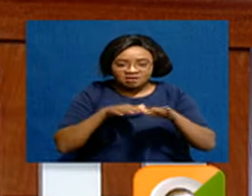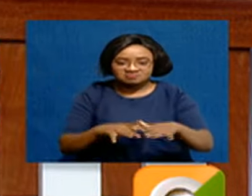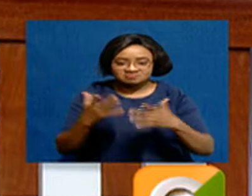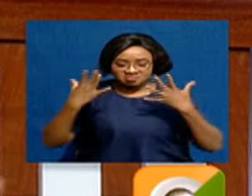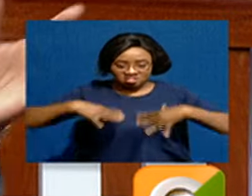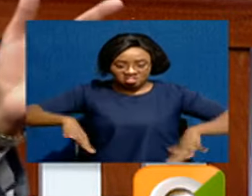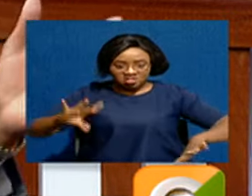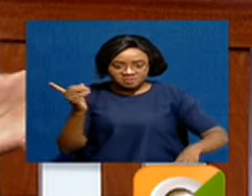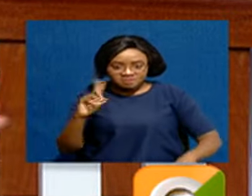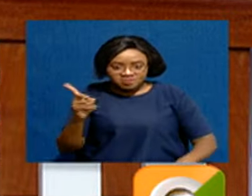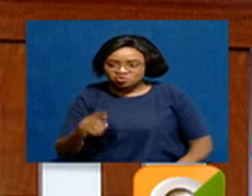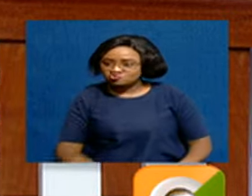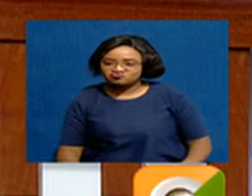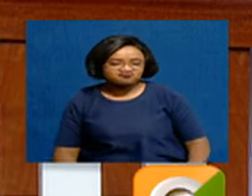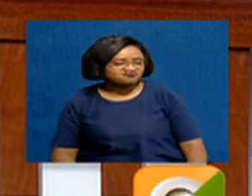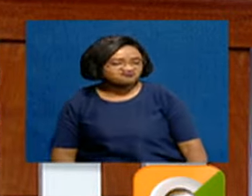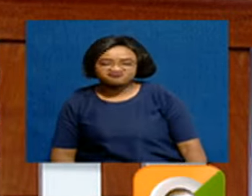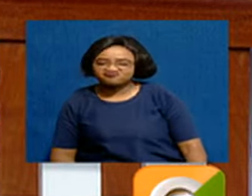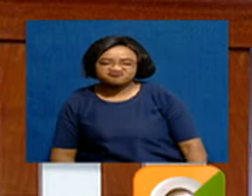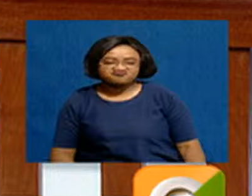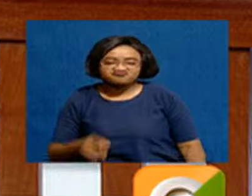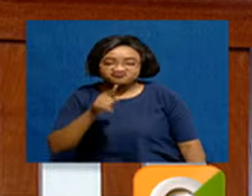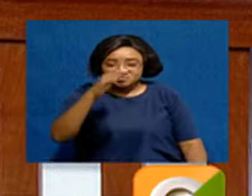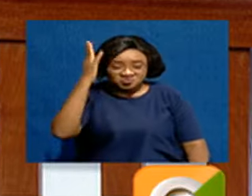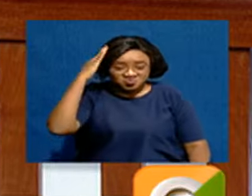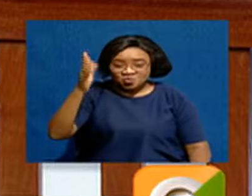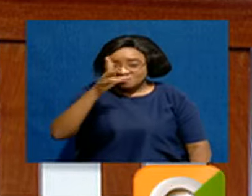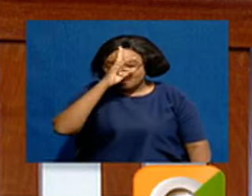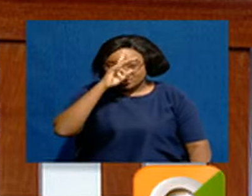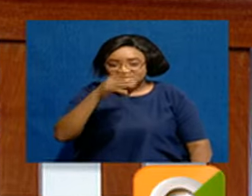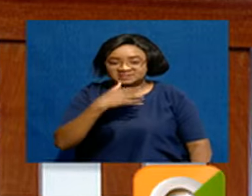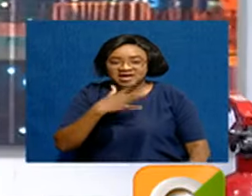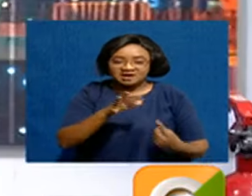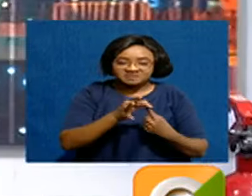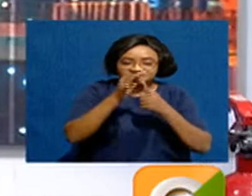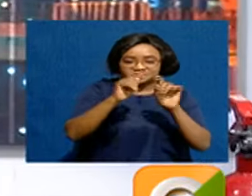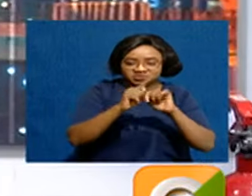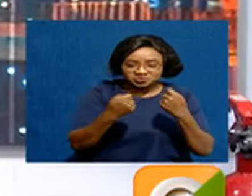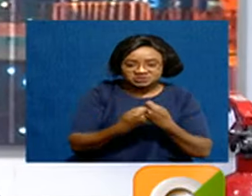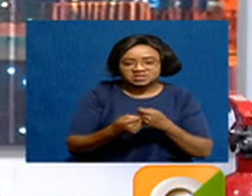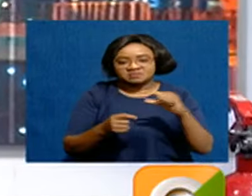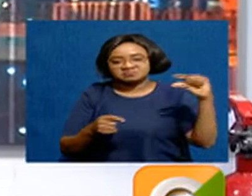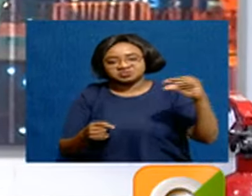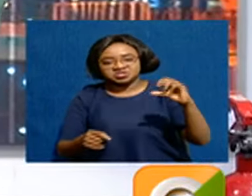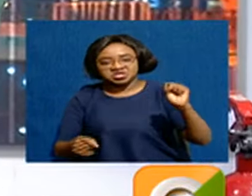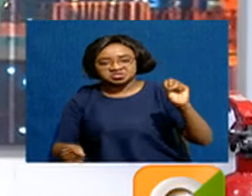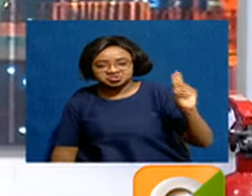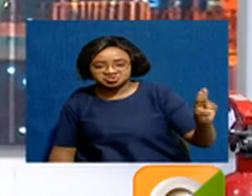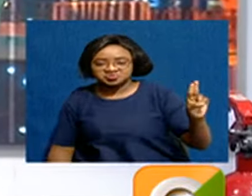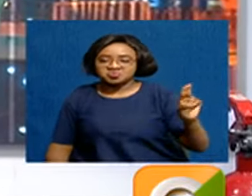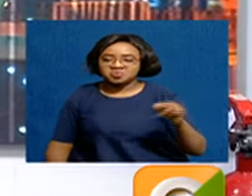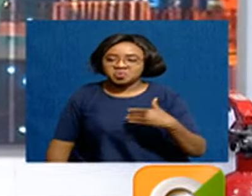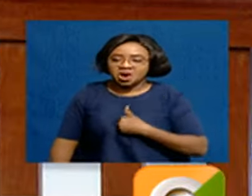Uniform. Within the police, we have got special teams that can deal with any scenario. Like GSU, like... GSU,